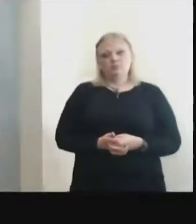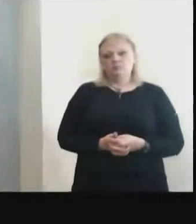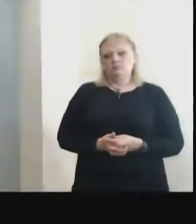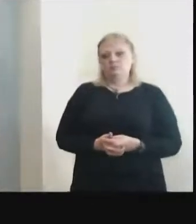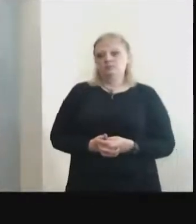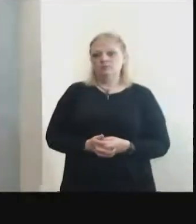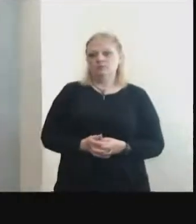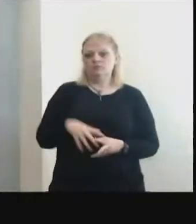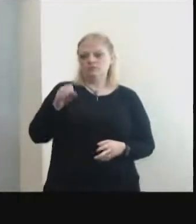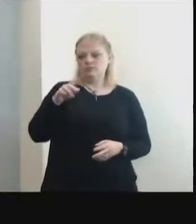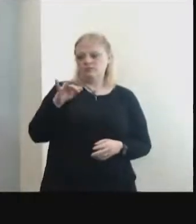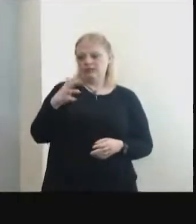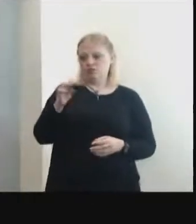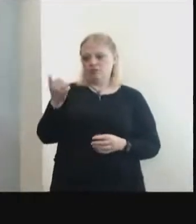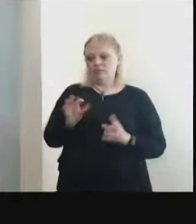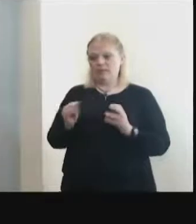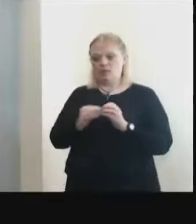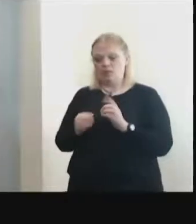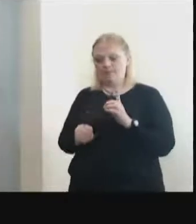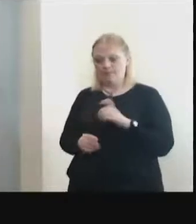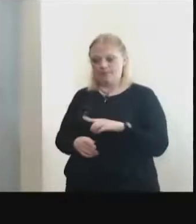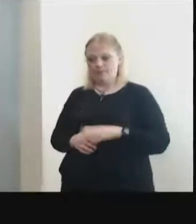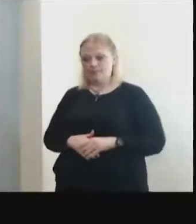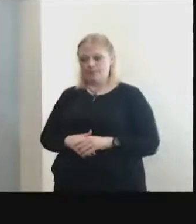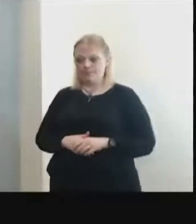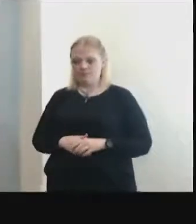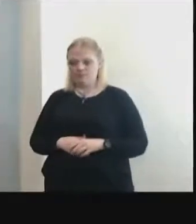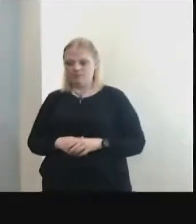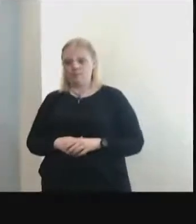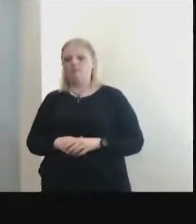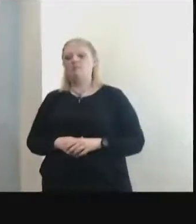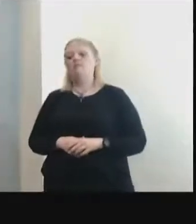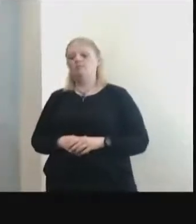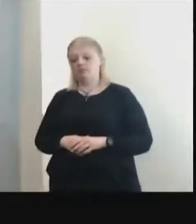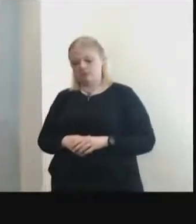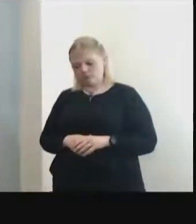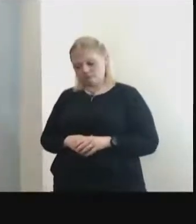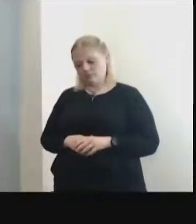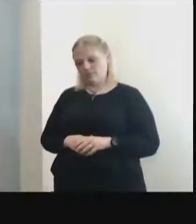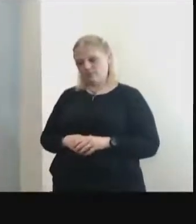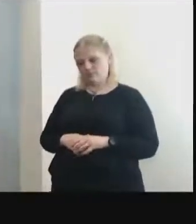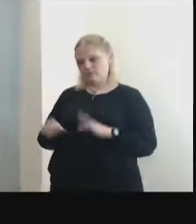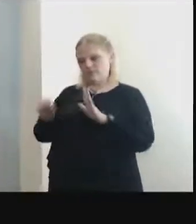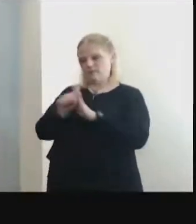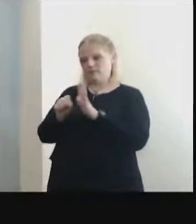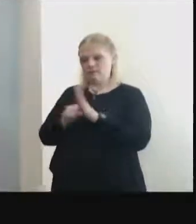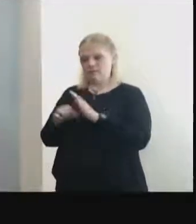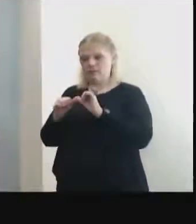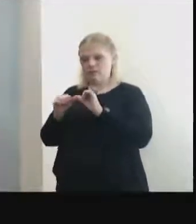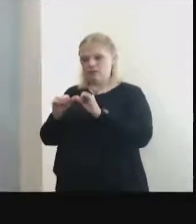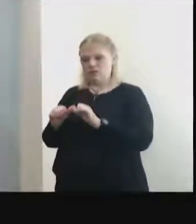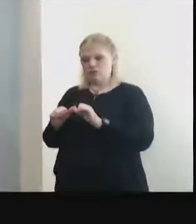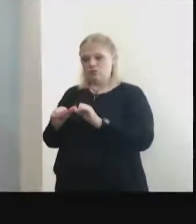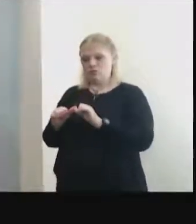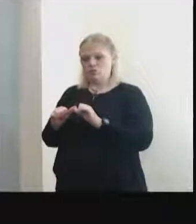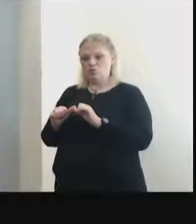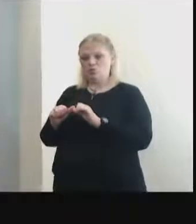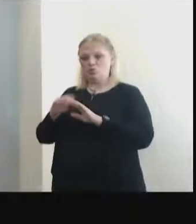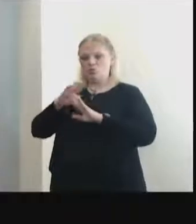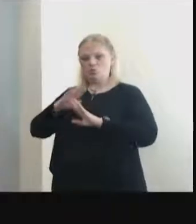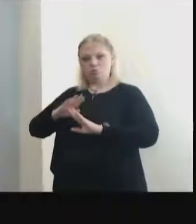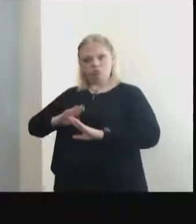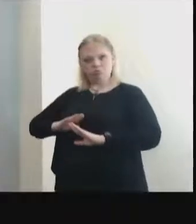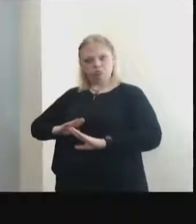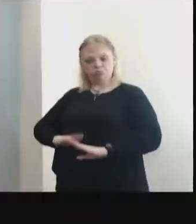Andy Young, Spectrum News. Any more questions, Andy? Yeah, as the state continues to ease restrictions, and we're going to see a big